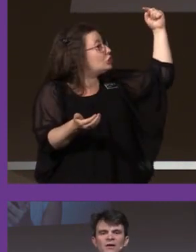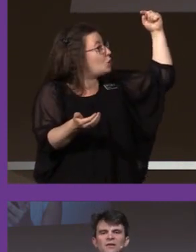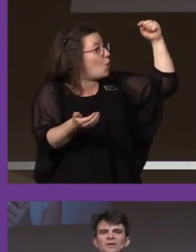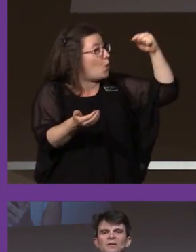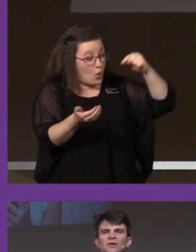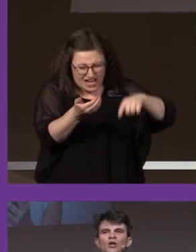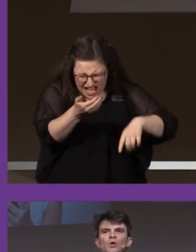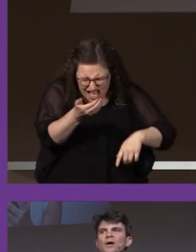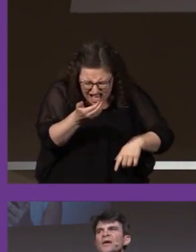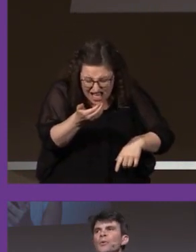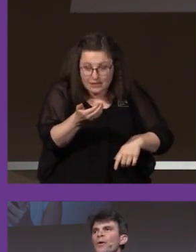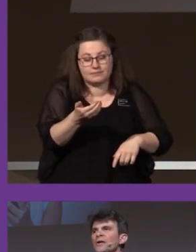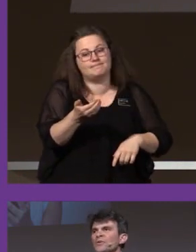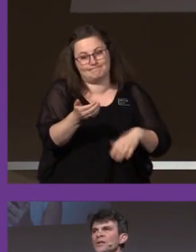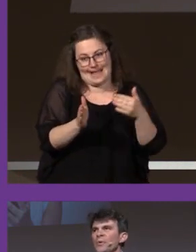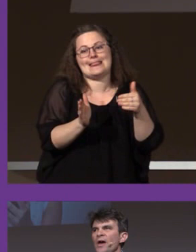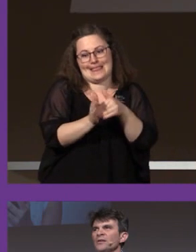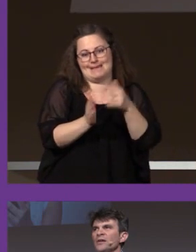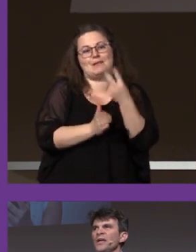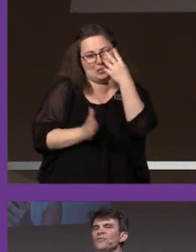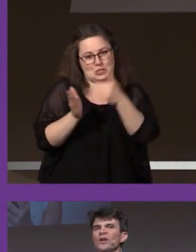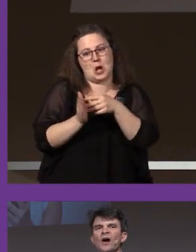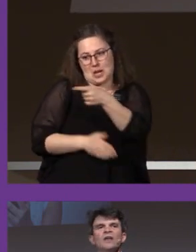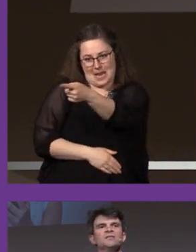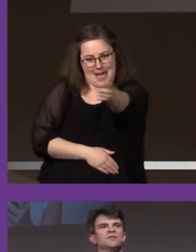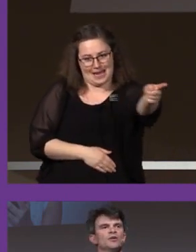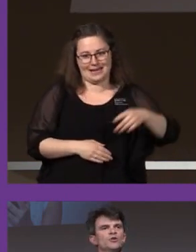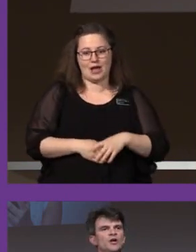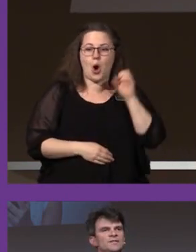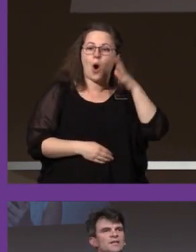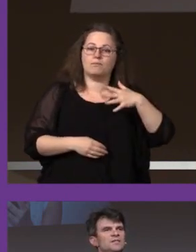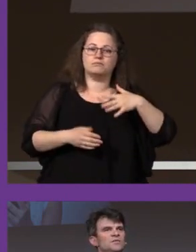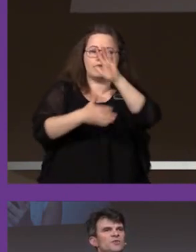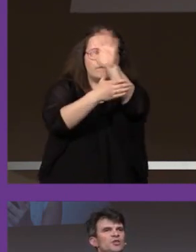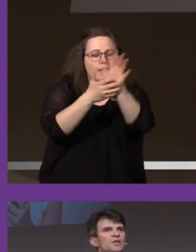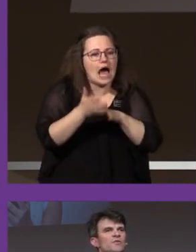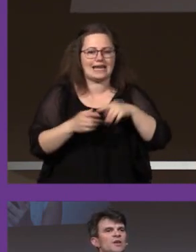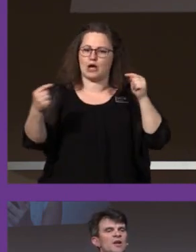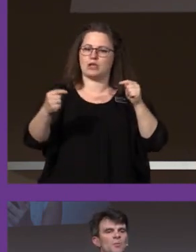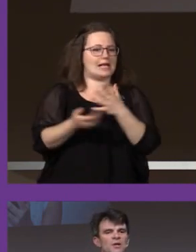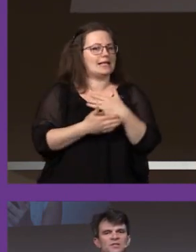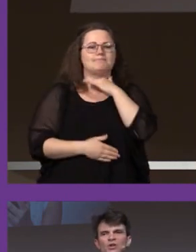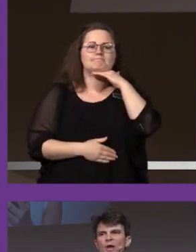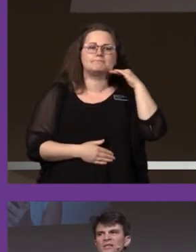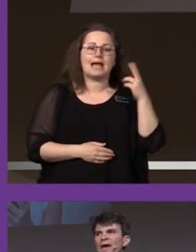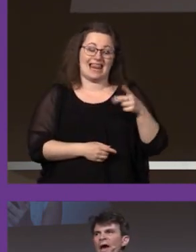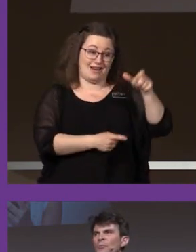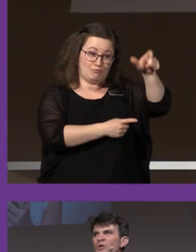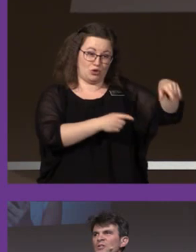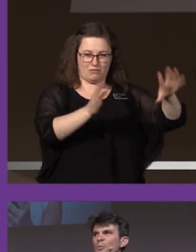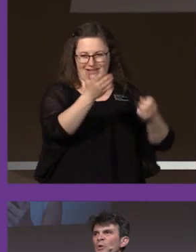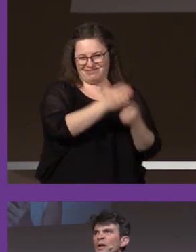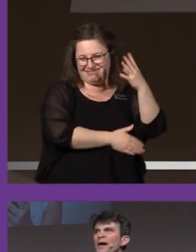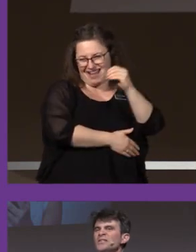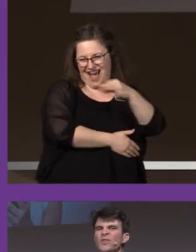here, you are temporarily visually impaired. If the colors, the contrast isn't sufficient, if the person that's created that app,